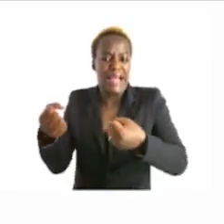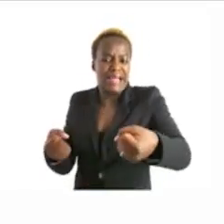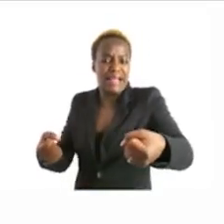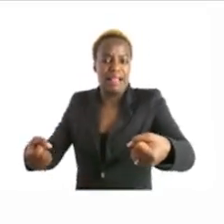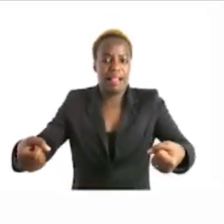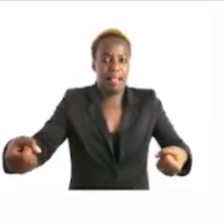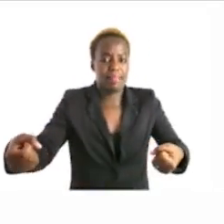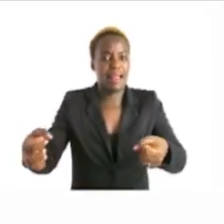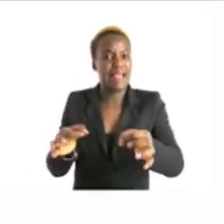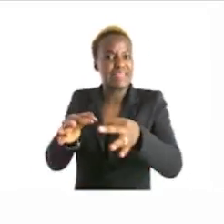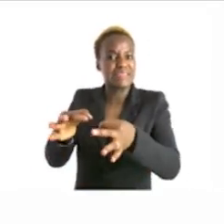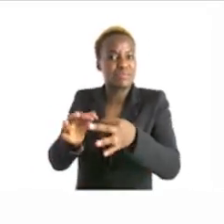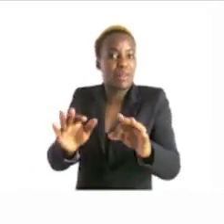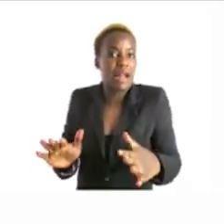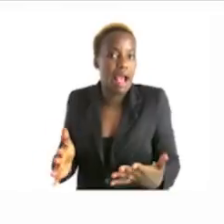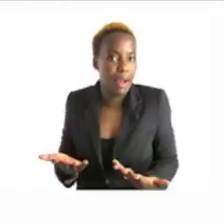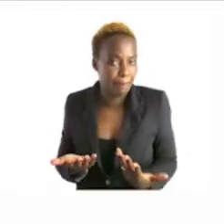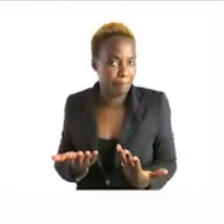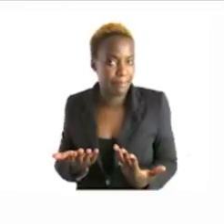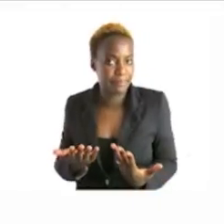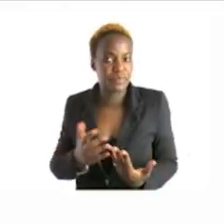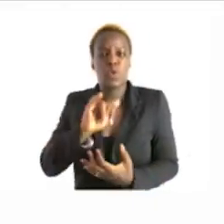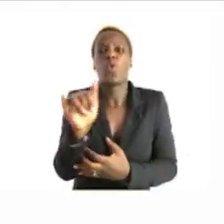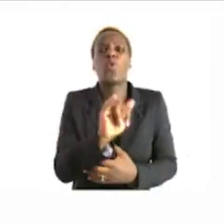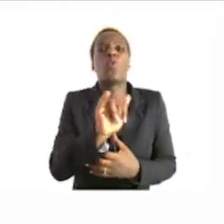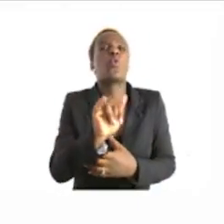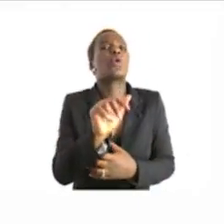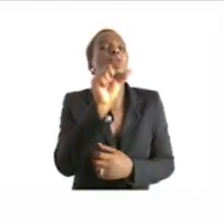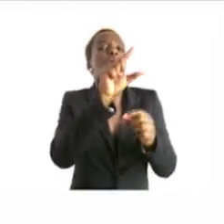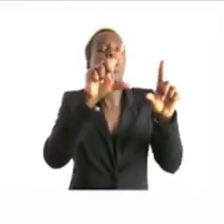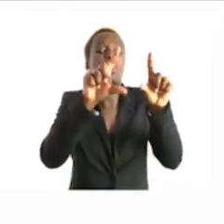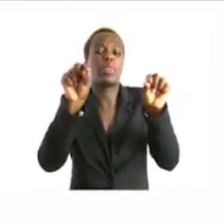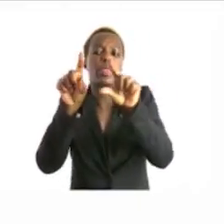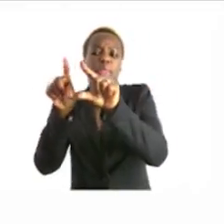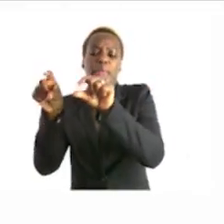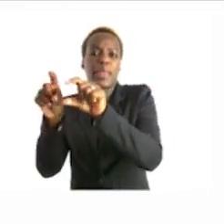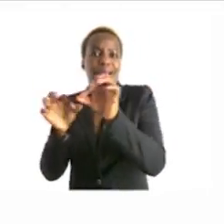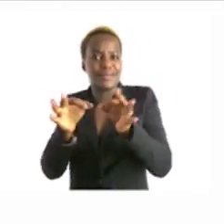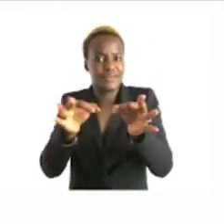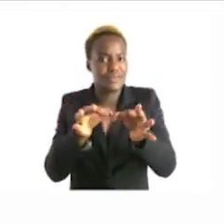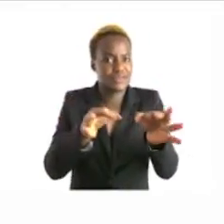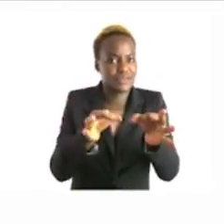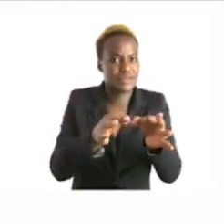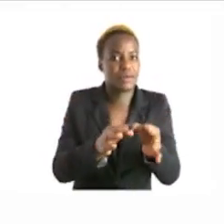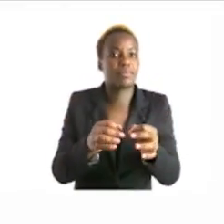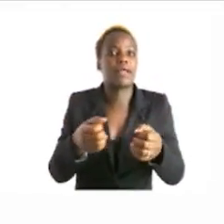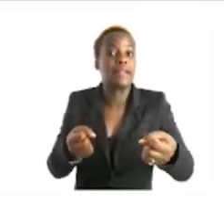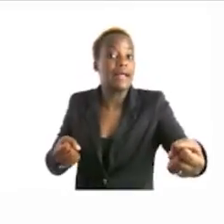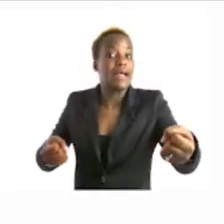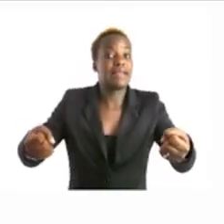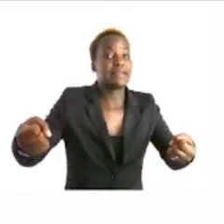describe the truck what adjective can we put in there to describe the truck that is noisy